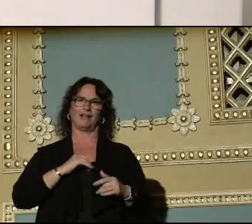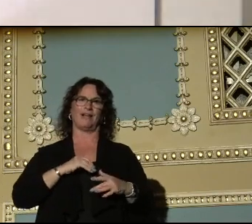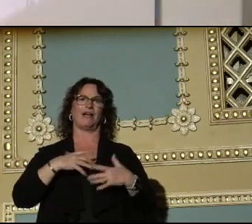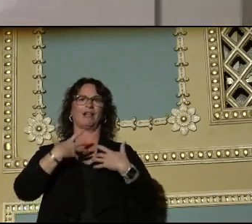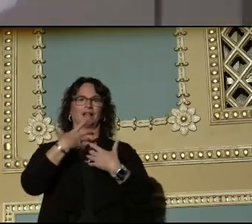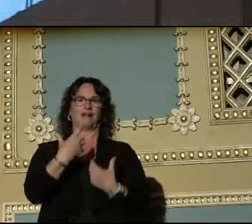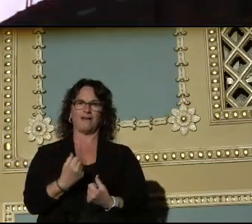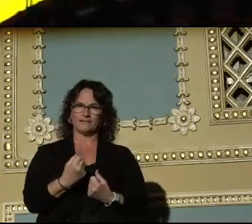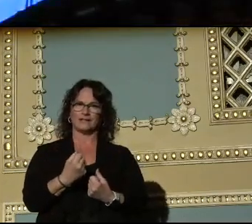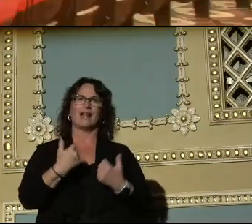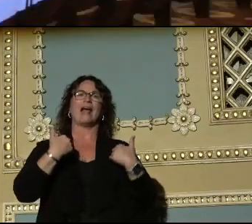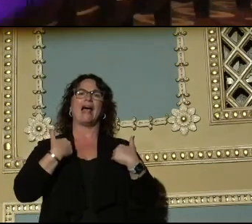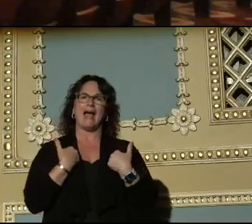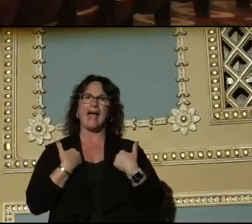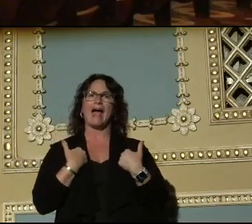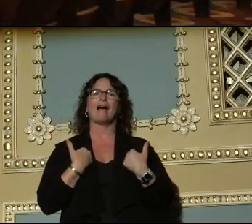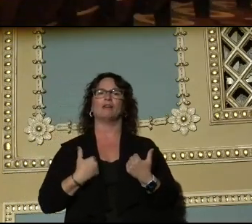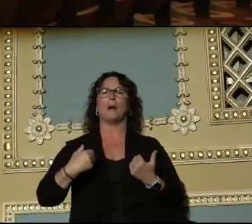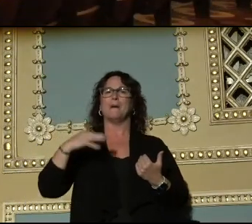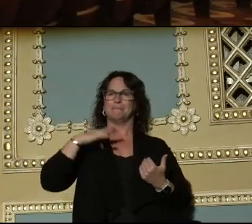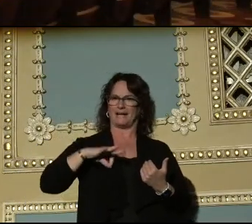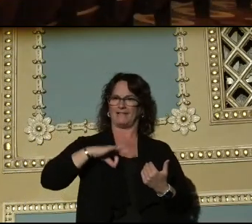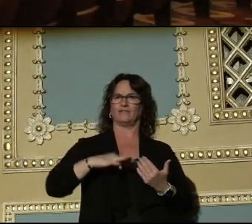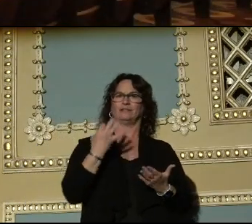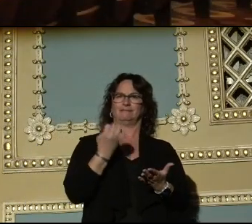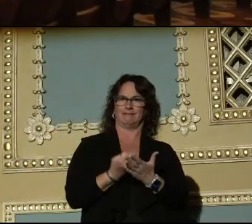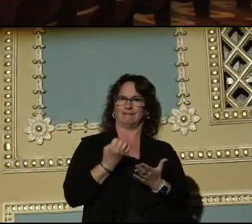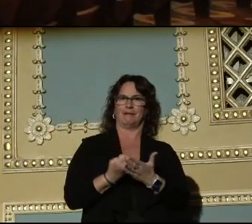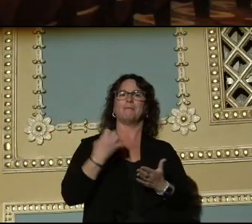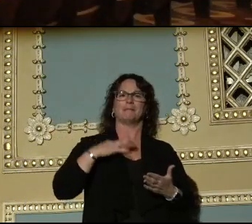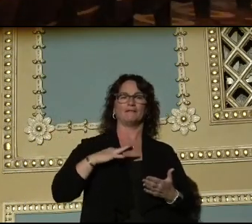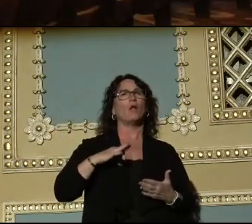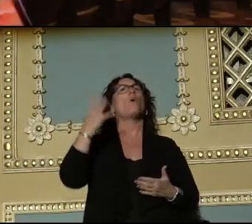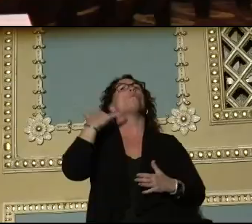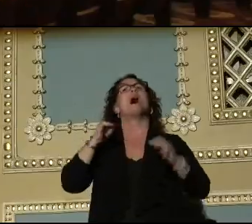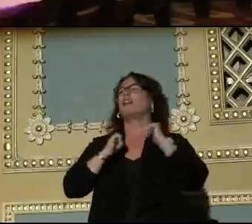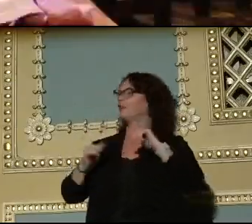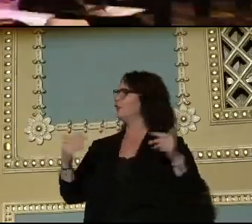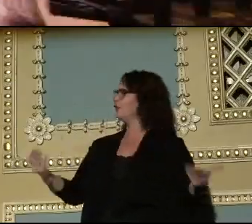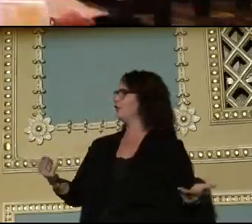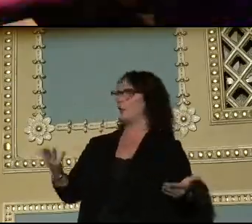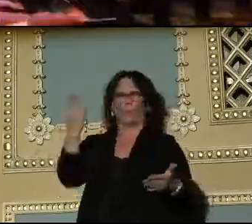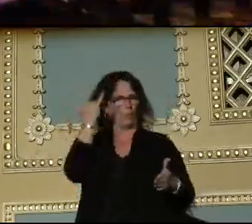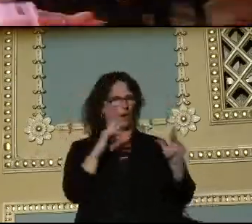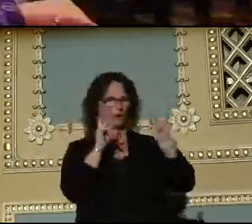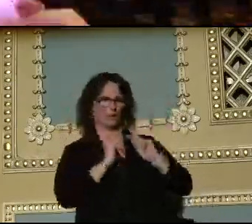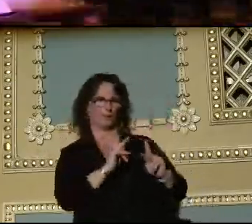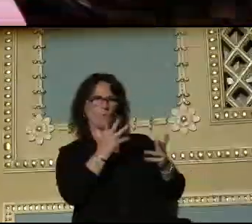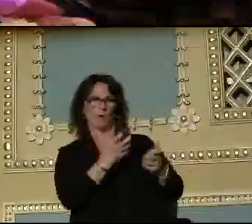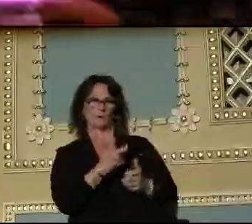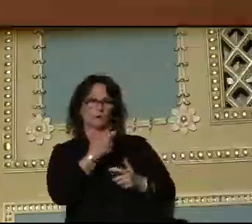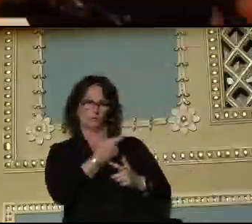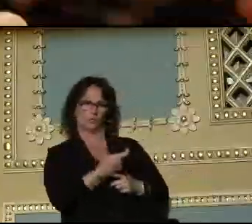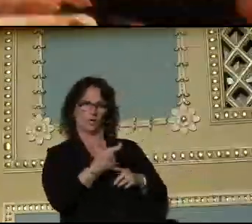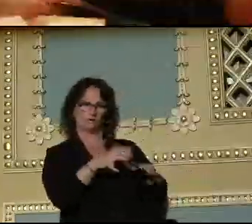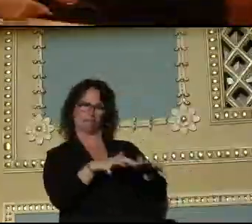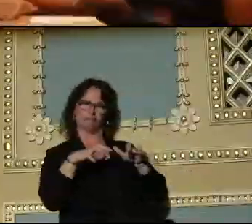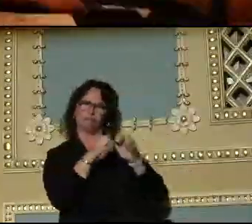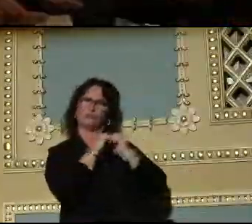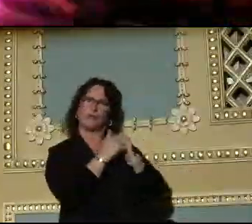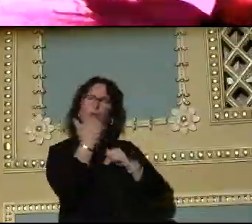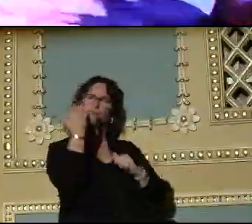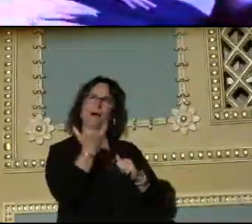benefit. Why do we have a theater? Why do people still want to watch things together? It's because it's a